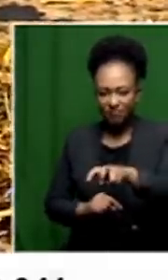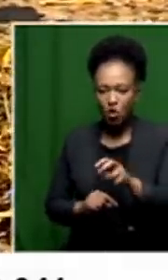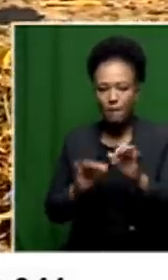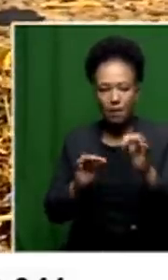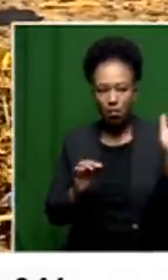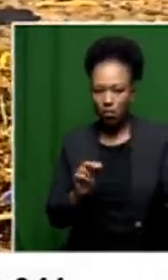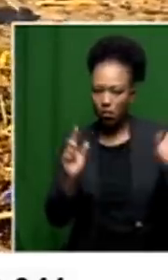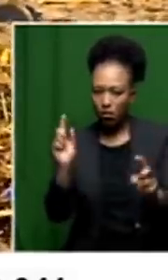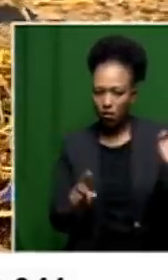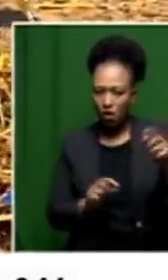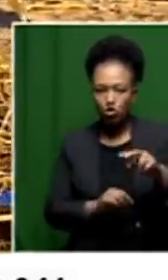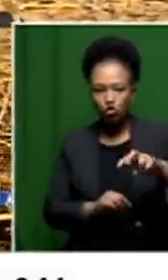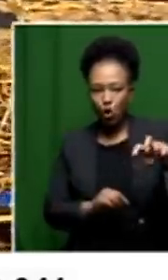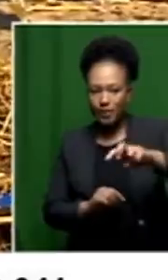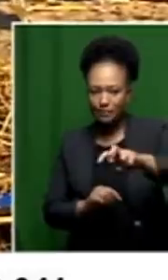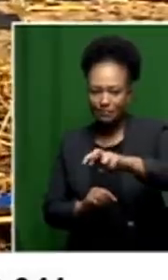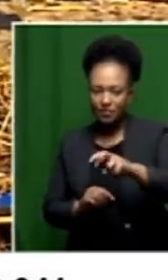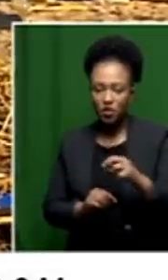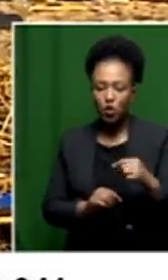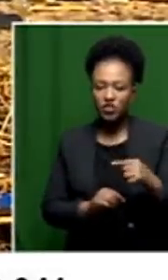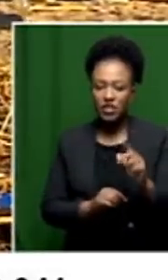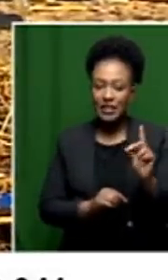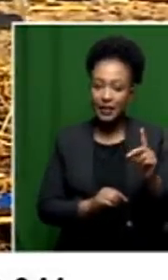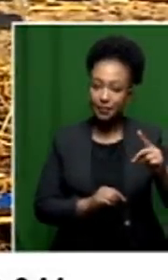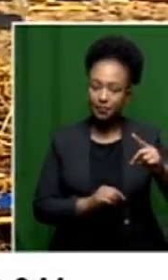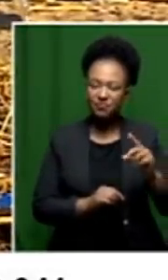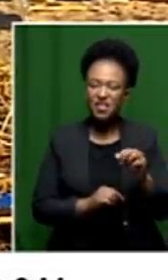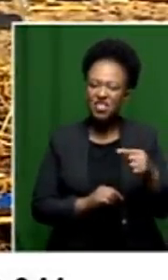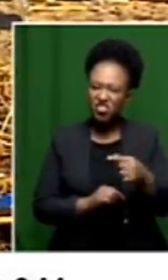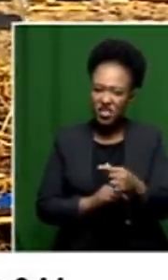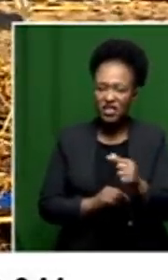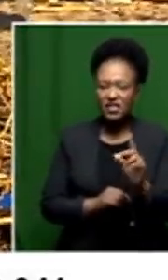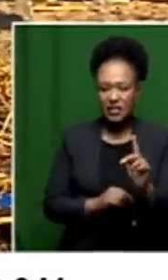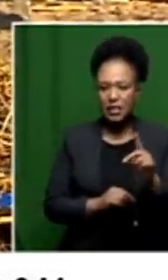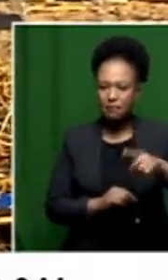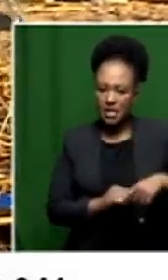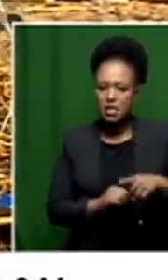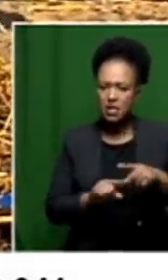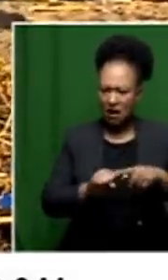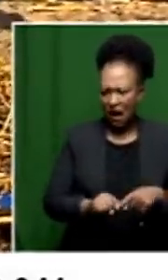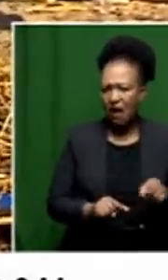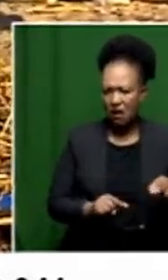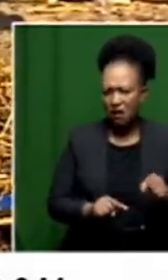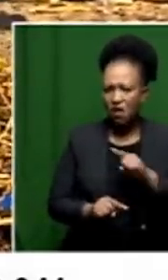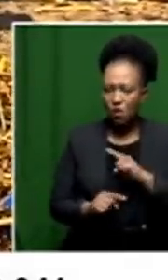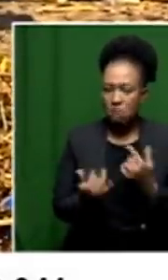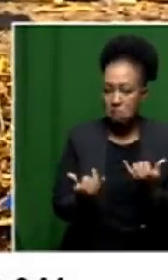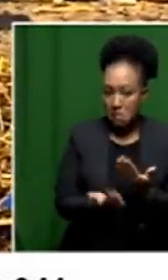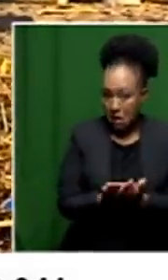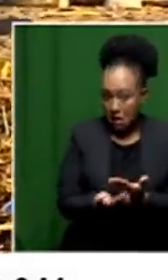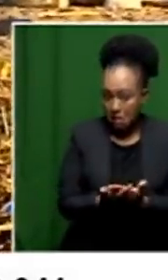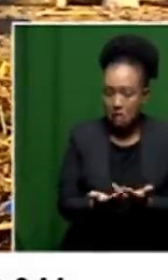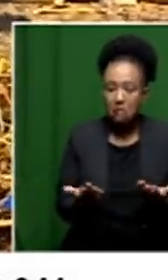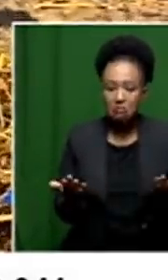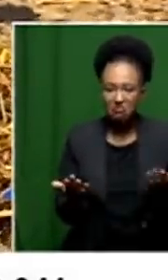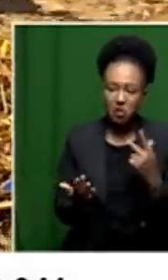province's GDP actually comes from tourism, and they are hoping that actually they will be able to, see